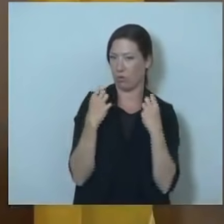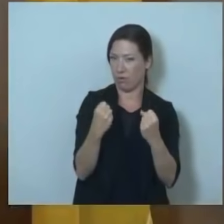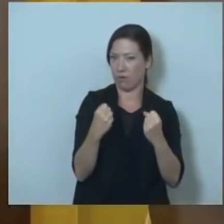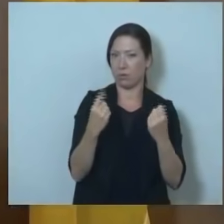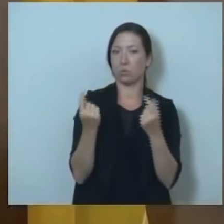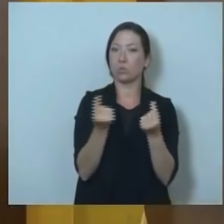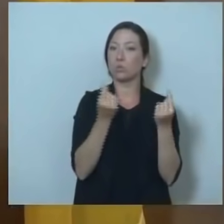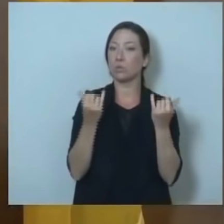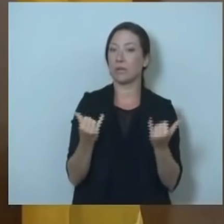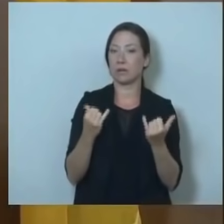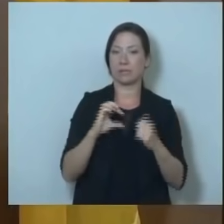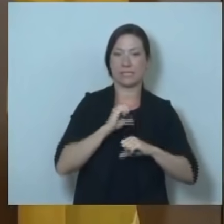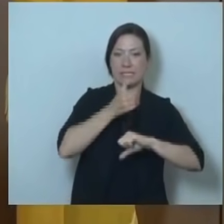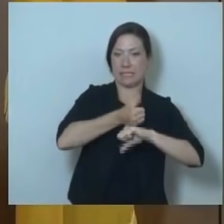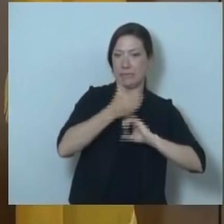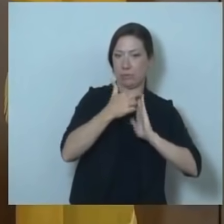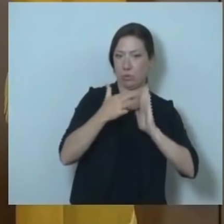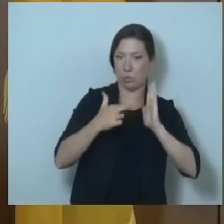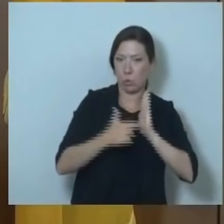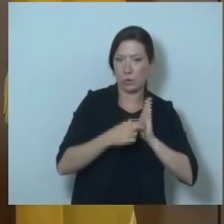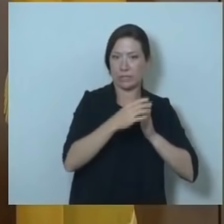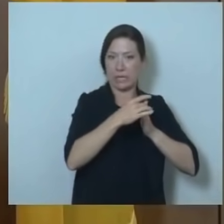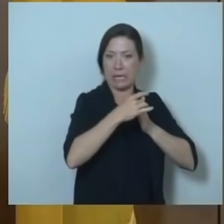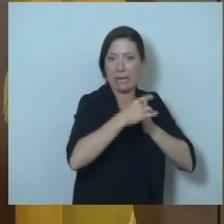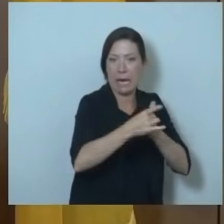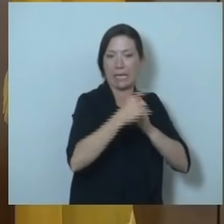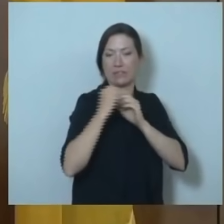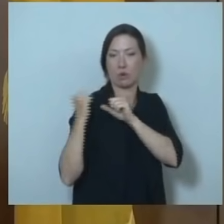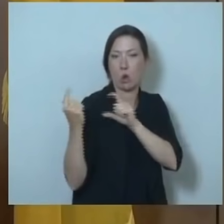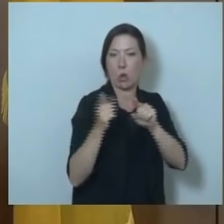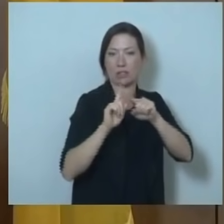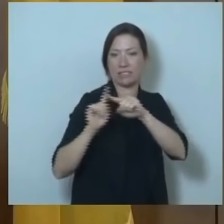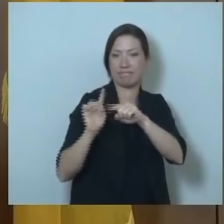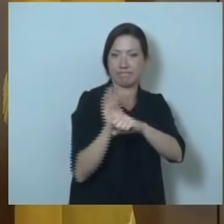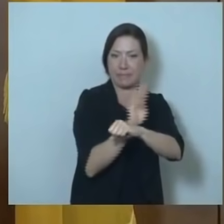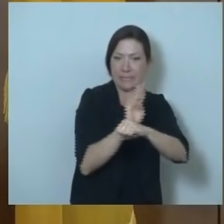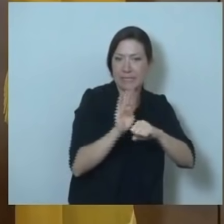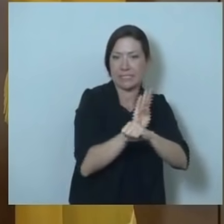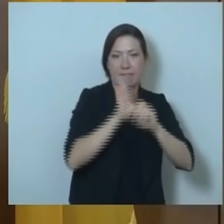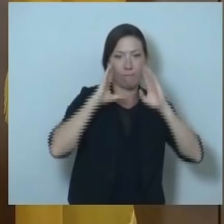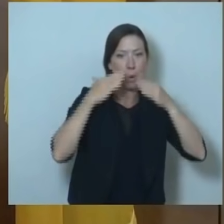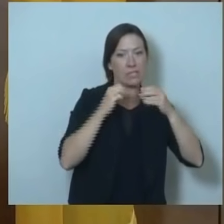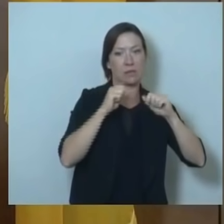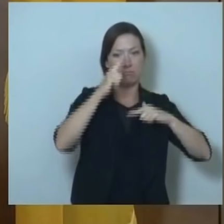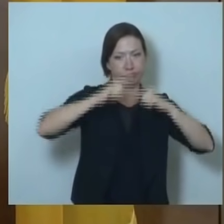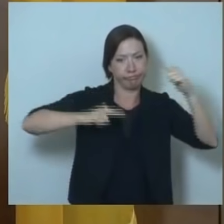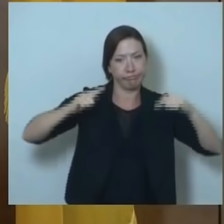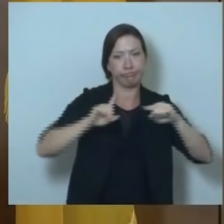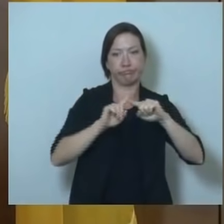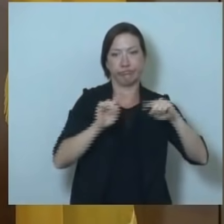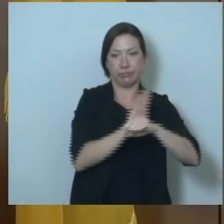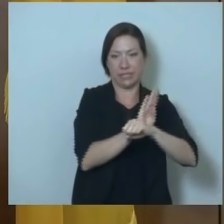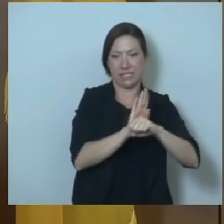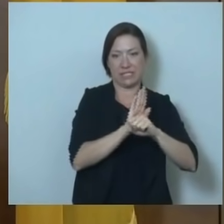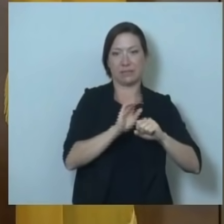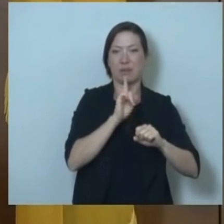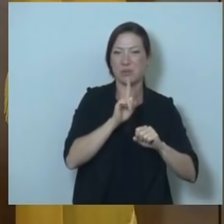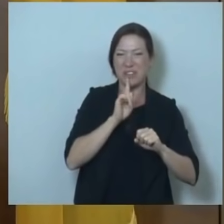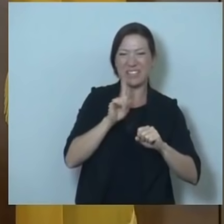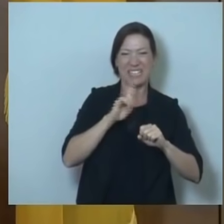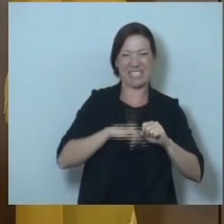for all businesses, and really focused on all businesses, but particular attention to essential